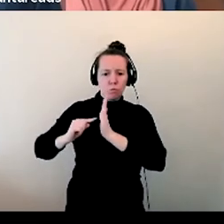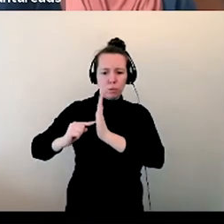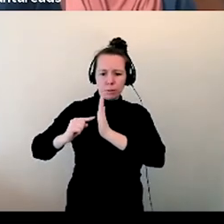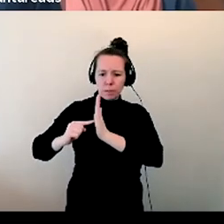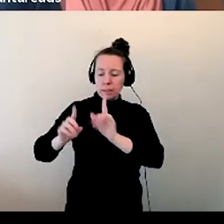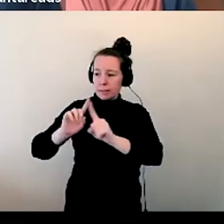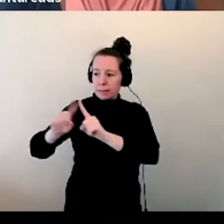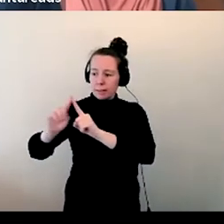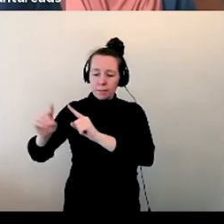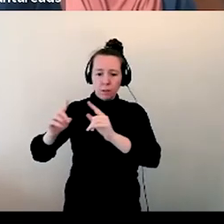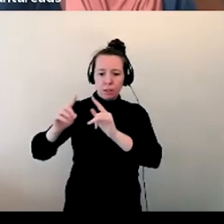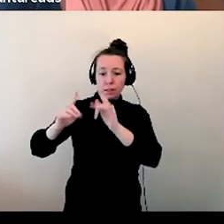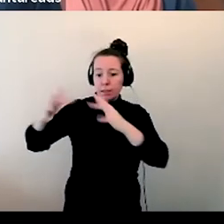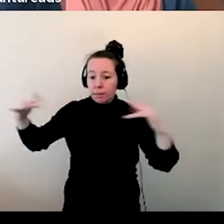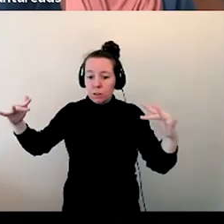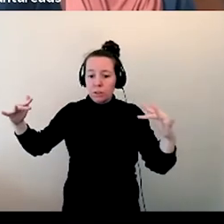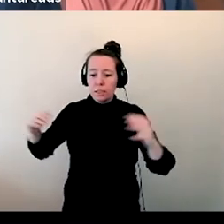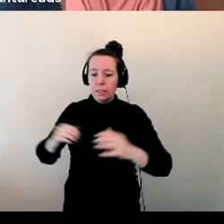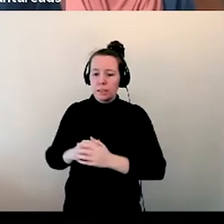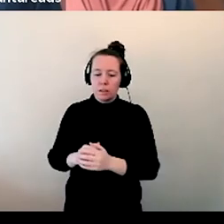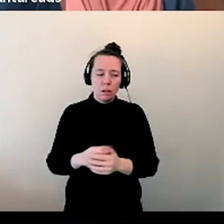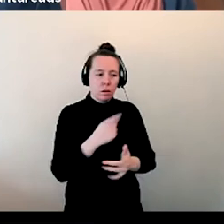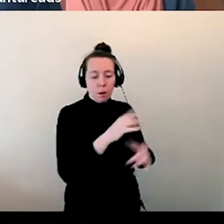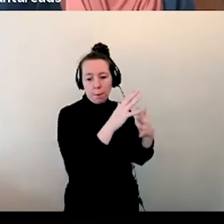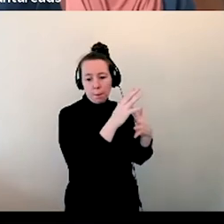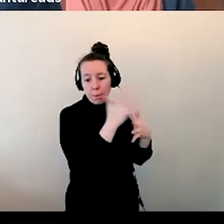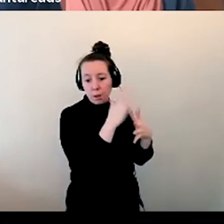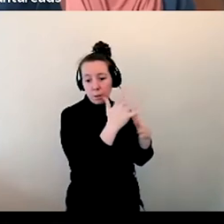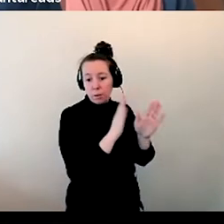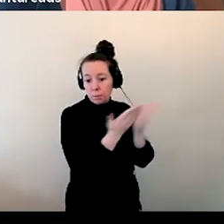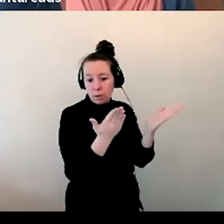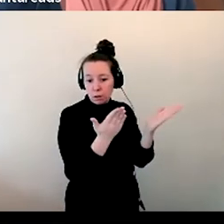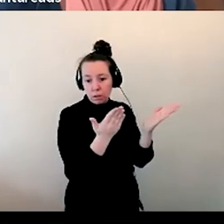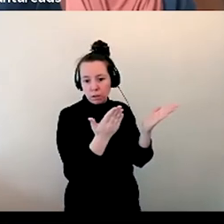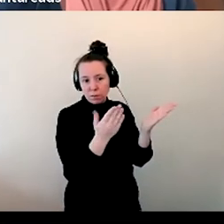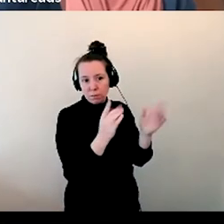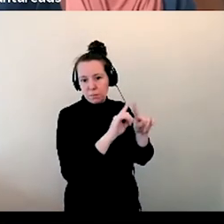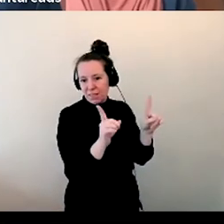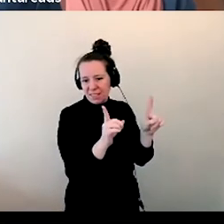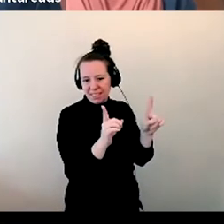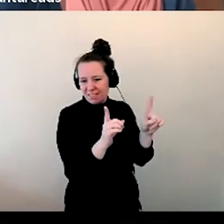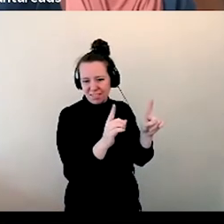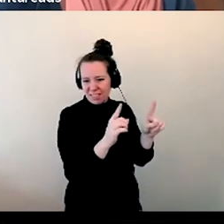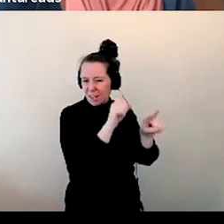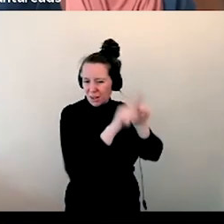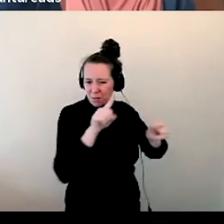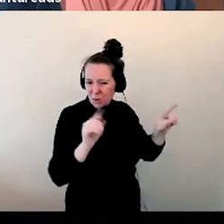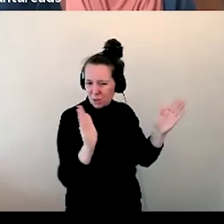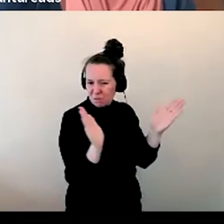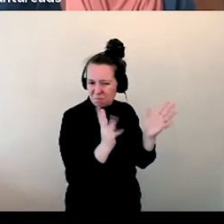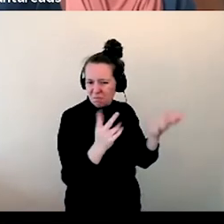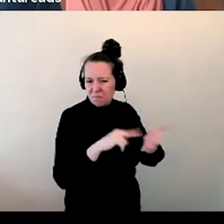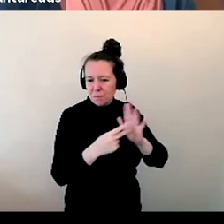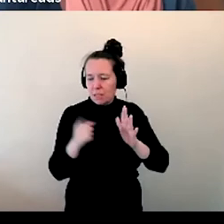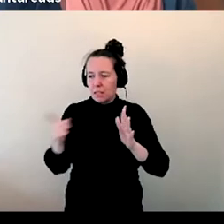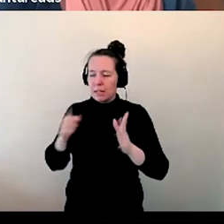a very popular book, which isn't so good at having representation. So that was kind of a moment, a video that